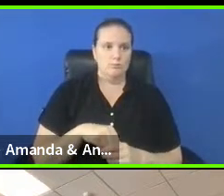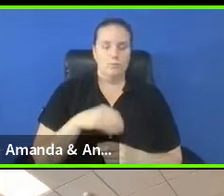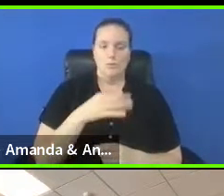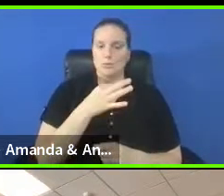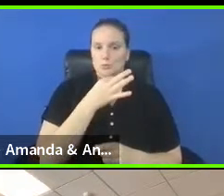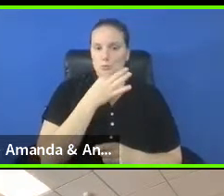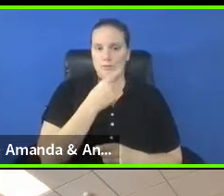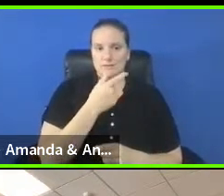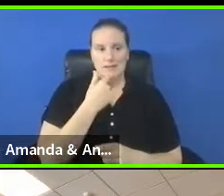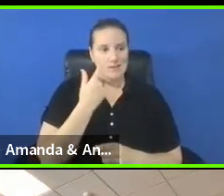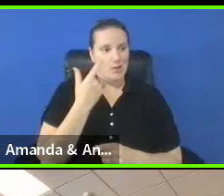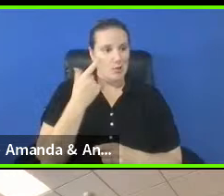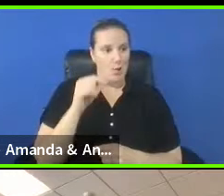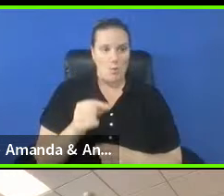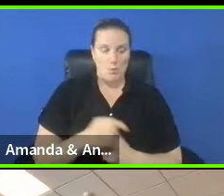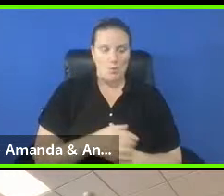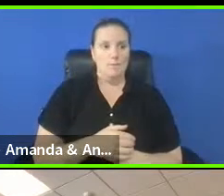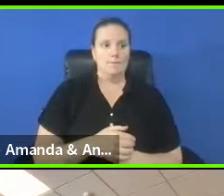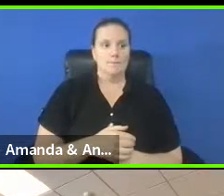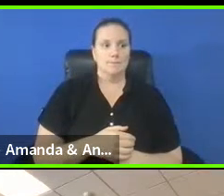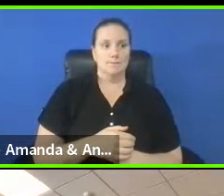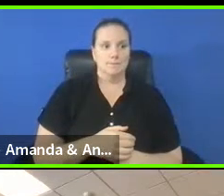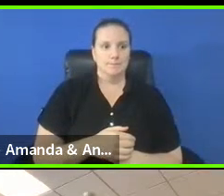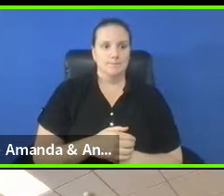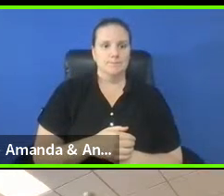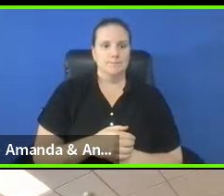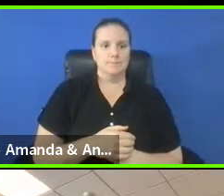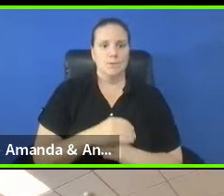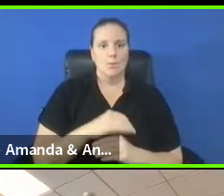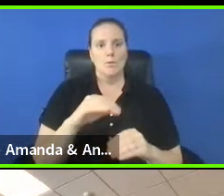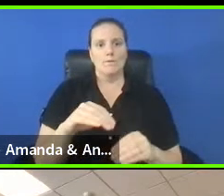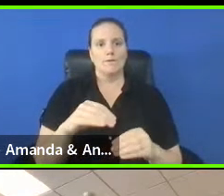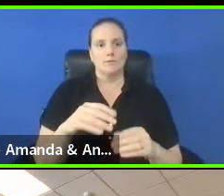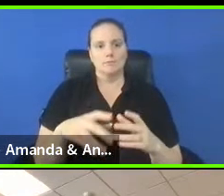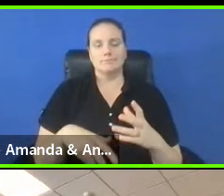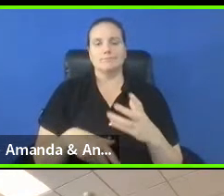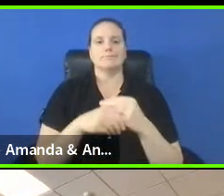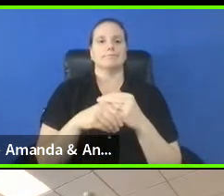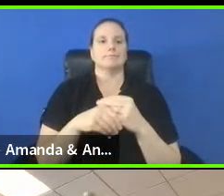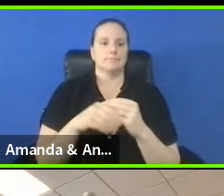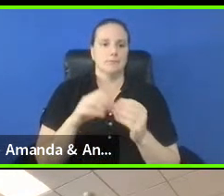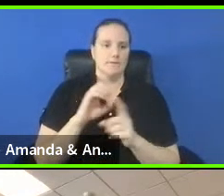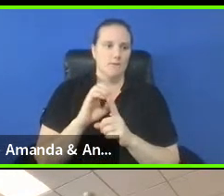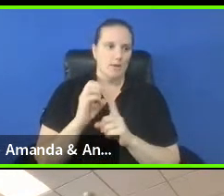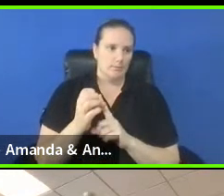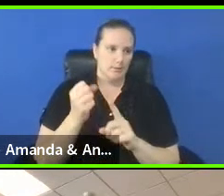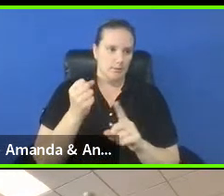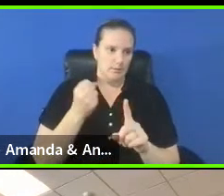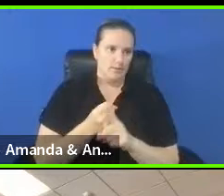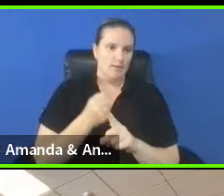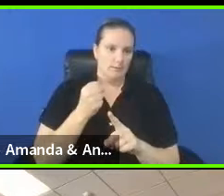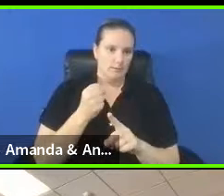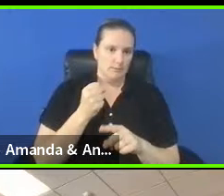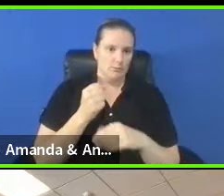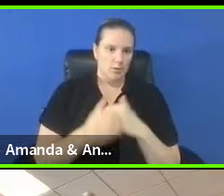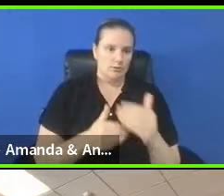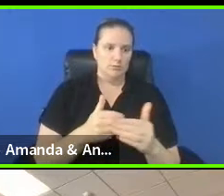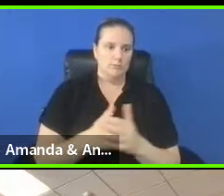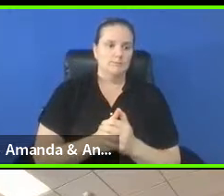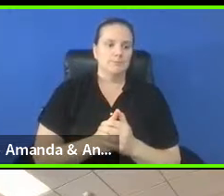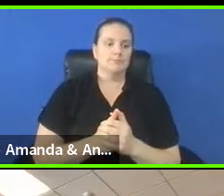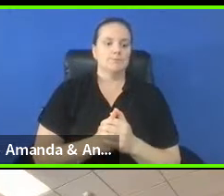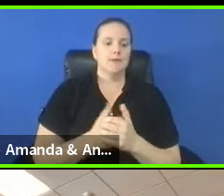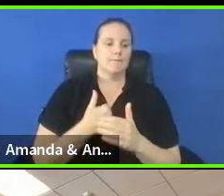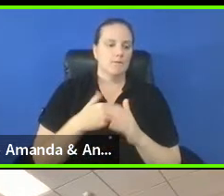say go and move into this supplemental environmental impact statement process. We'll be running